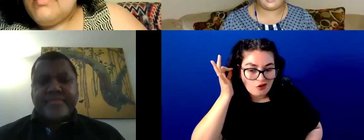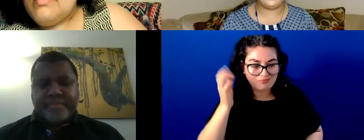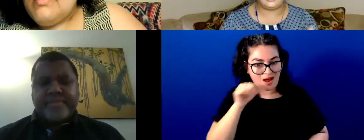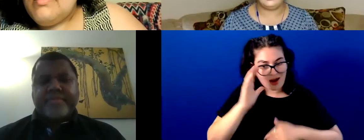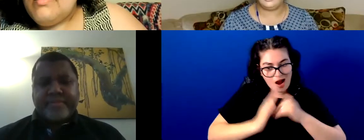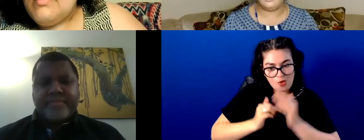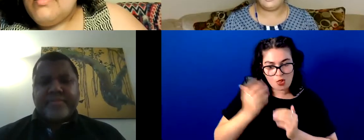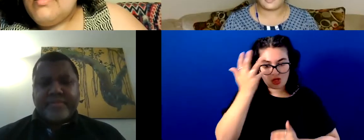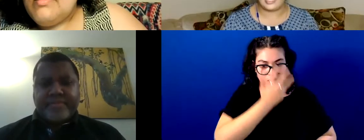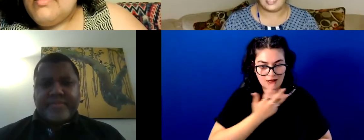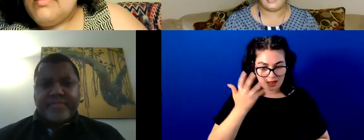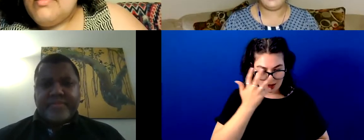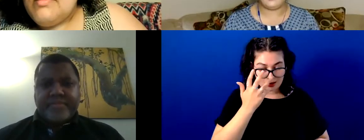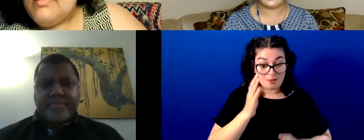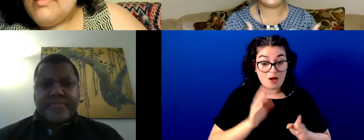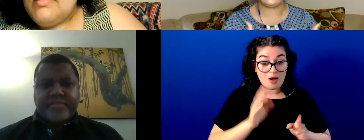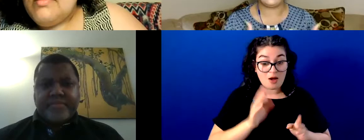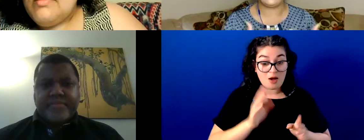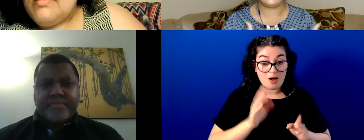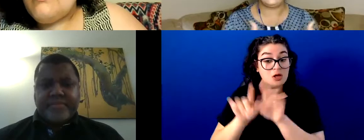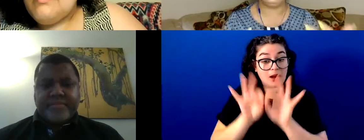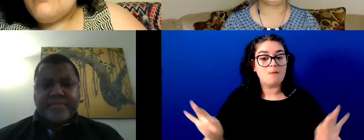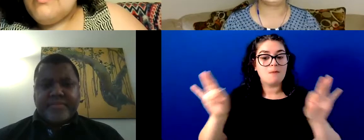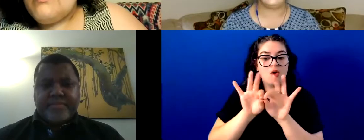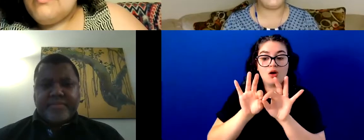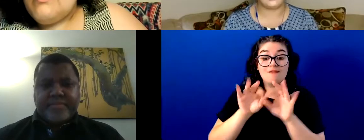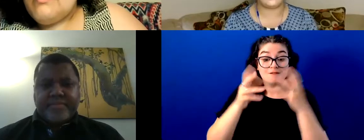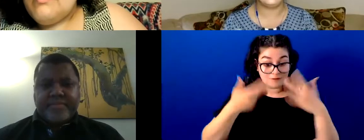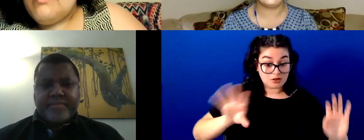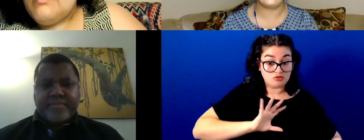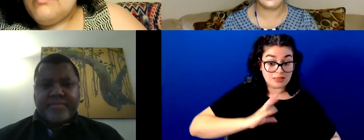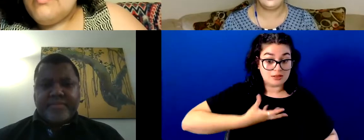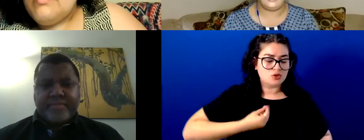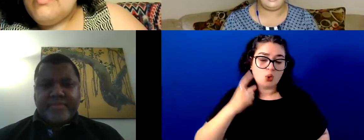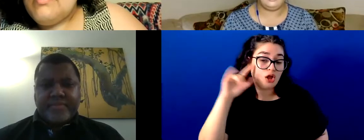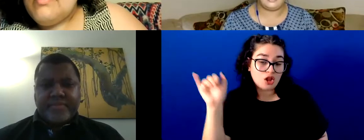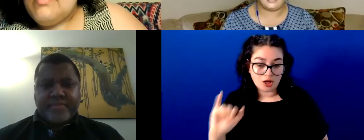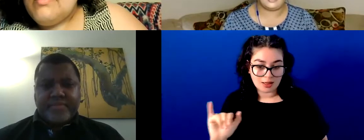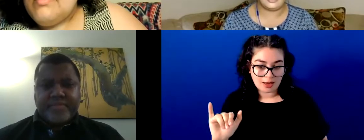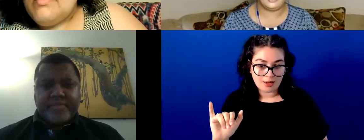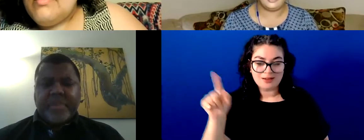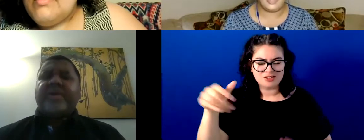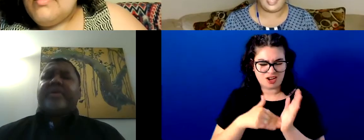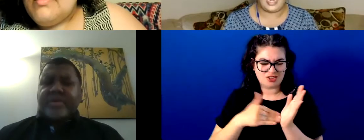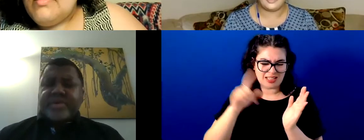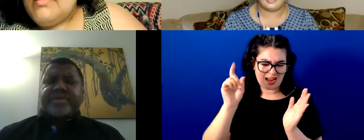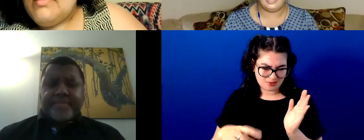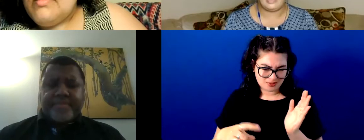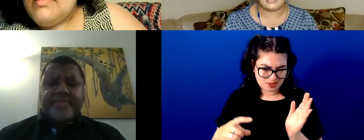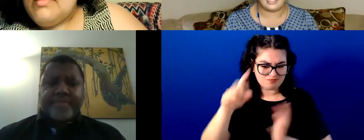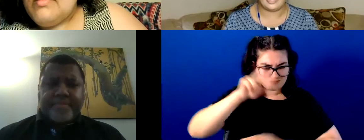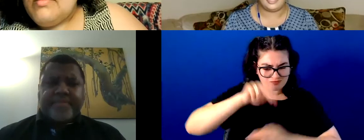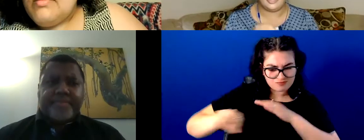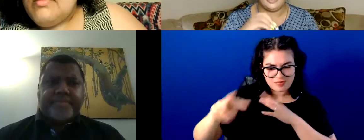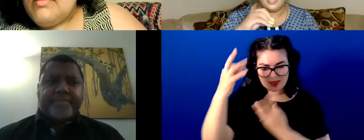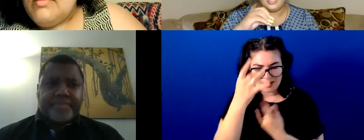engage in the euphoria side of it and what's going to be on the other side of us transitioning. And I think that doctors need to do that. And I also believe that doctors need